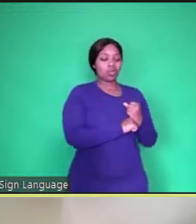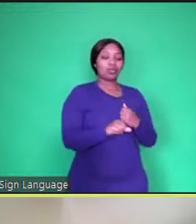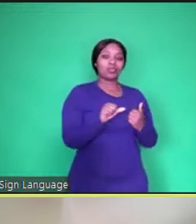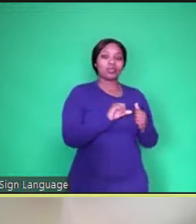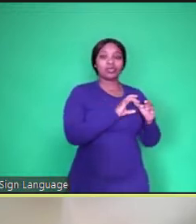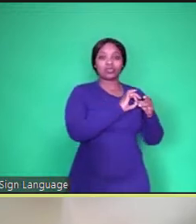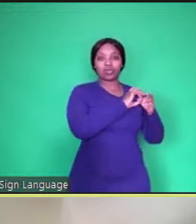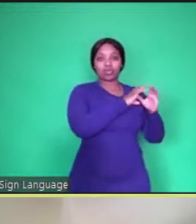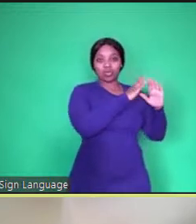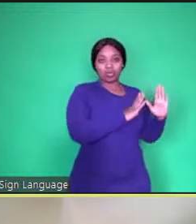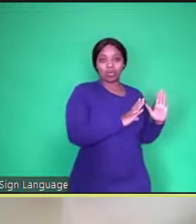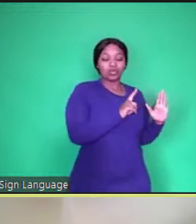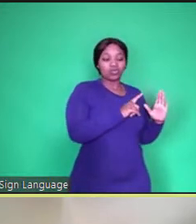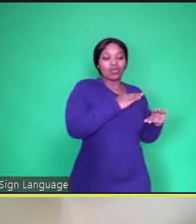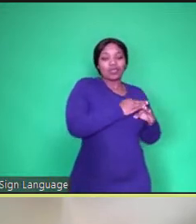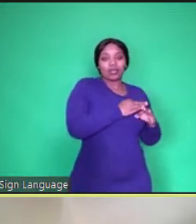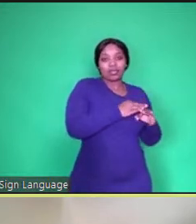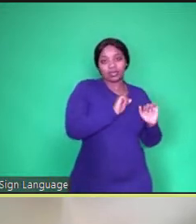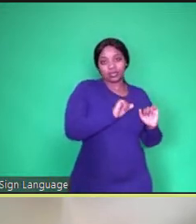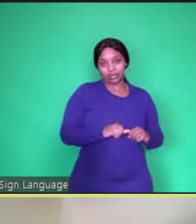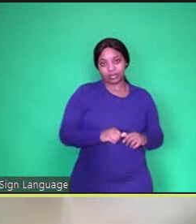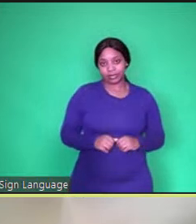their fathers.